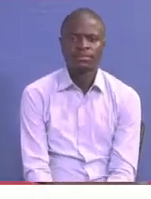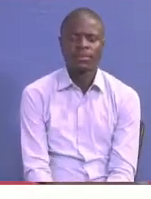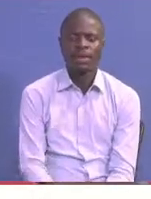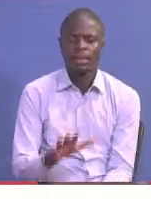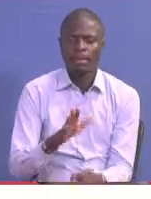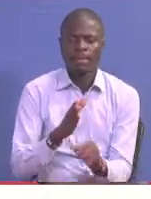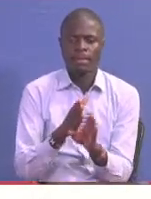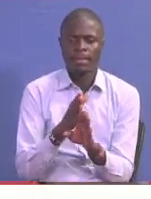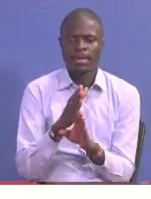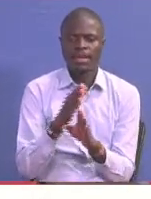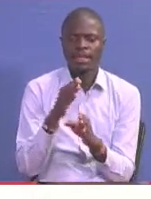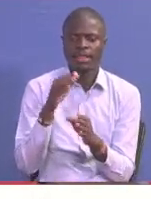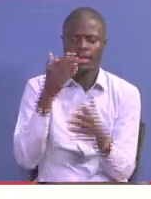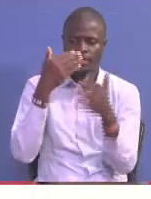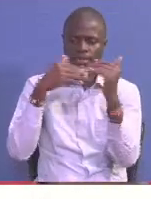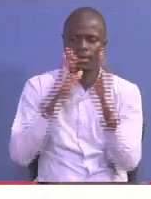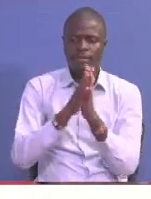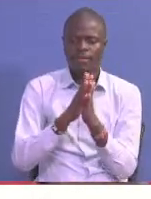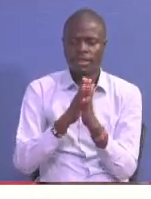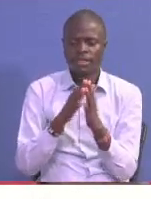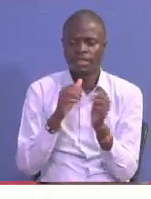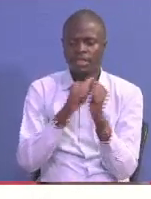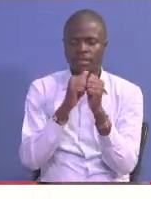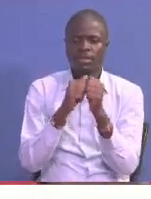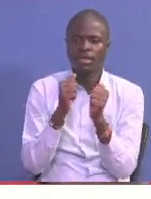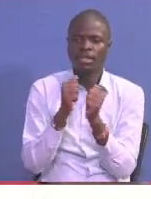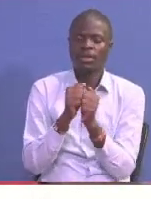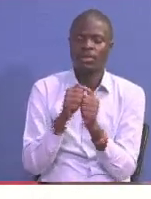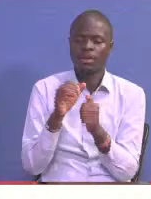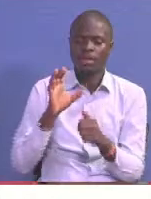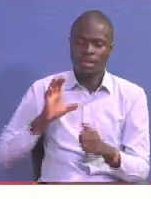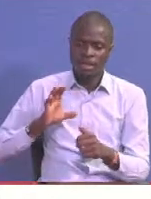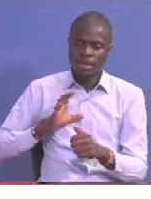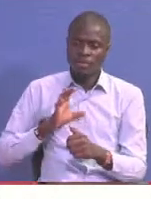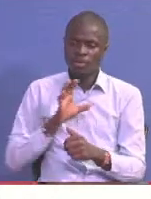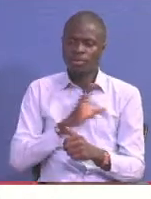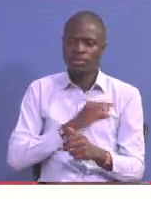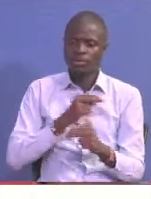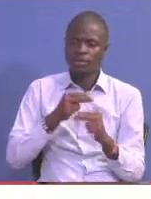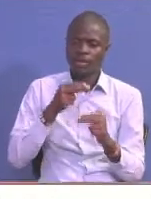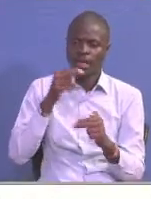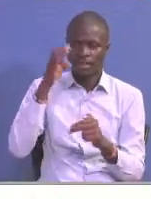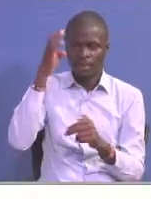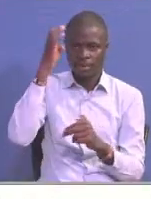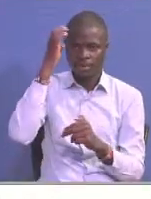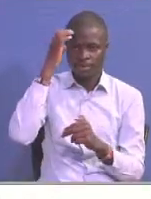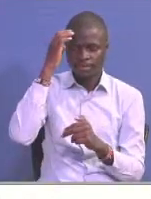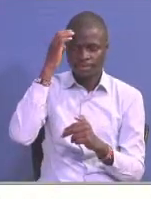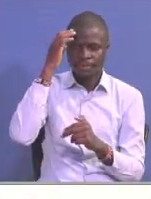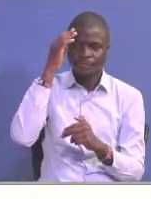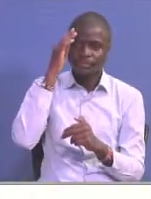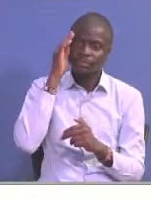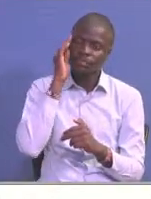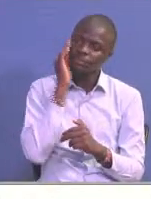Furthermore, the university, in collaboration with the Commission of Higher Education